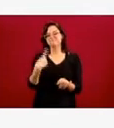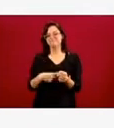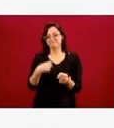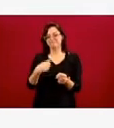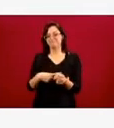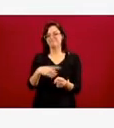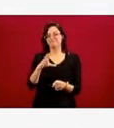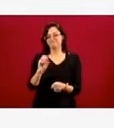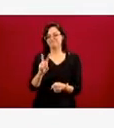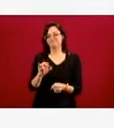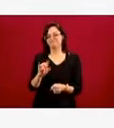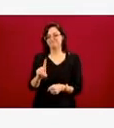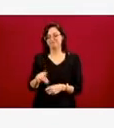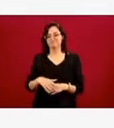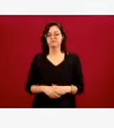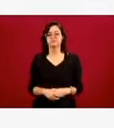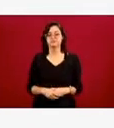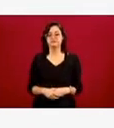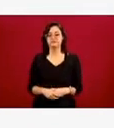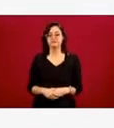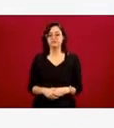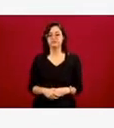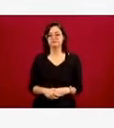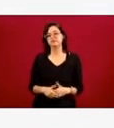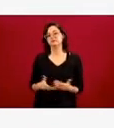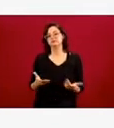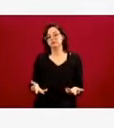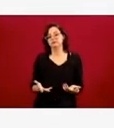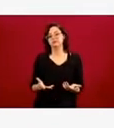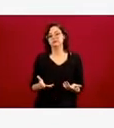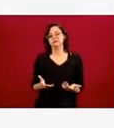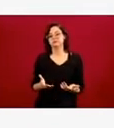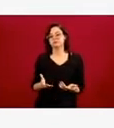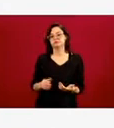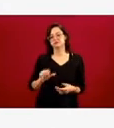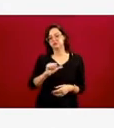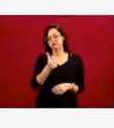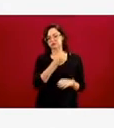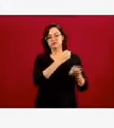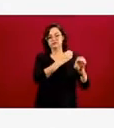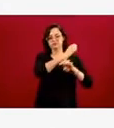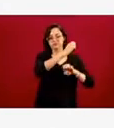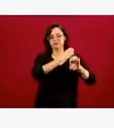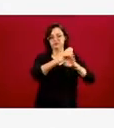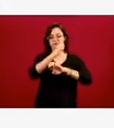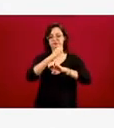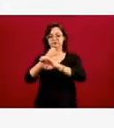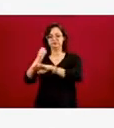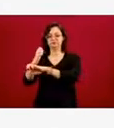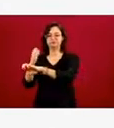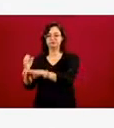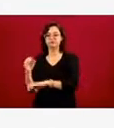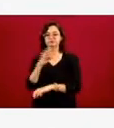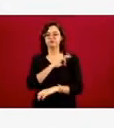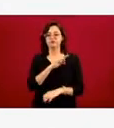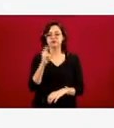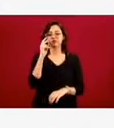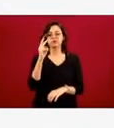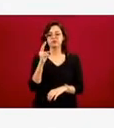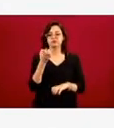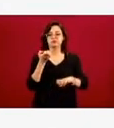Mexico City have been confirmed with having COVID. And so on for the different states within Mexico. You